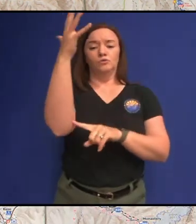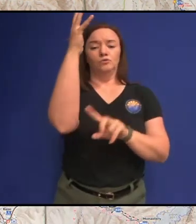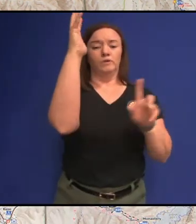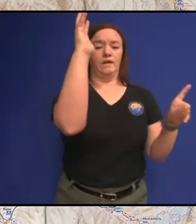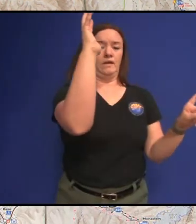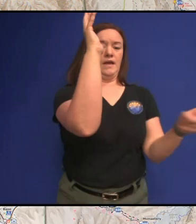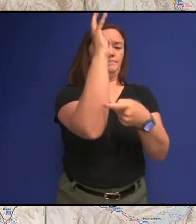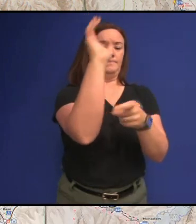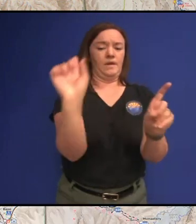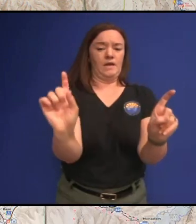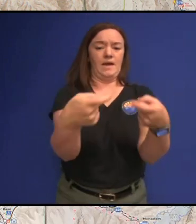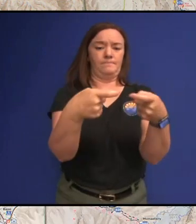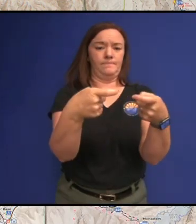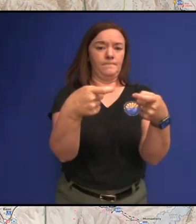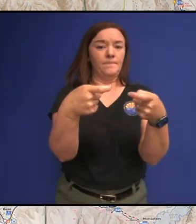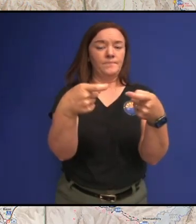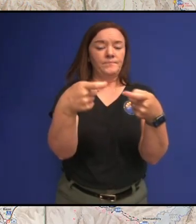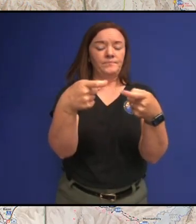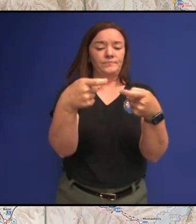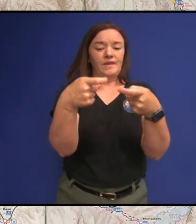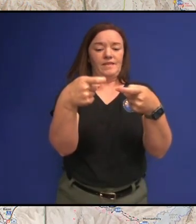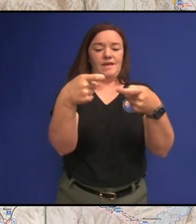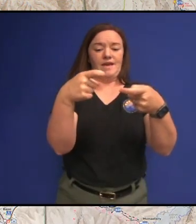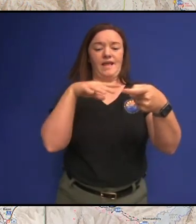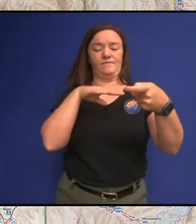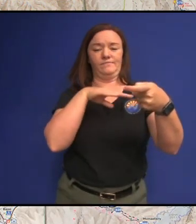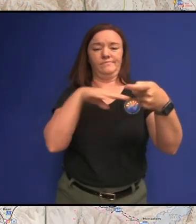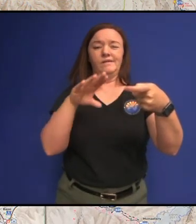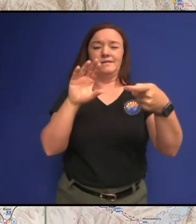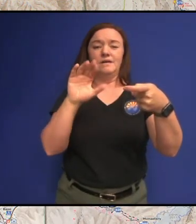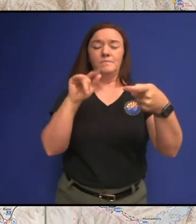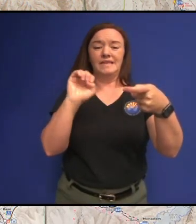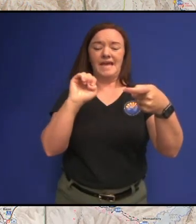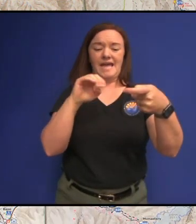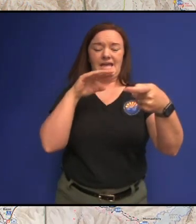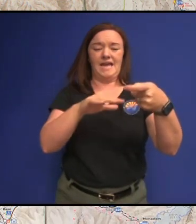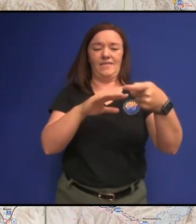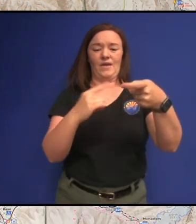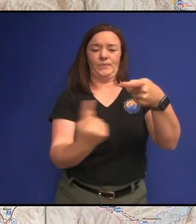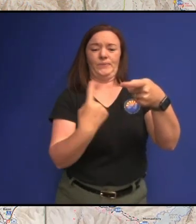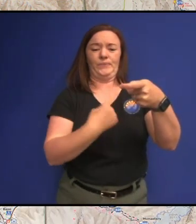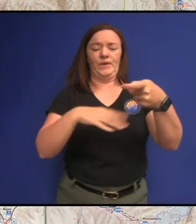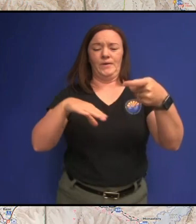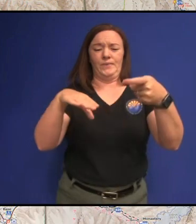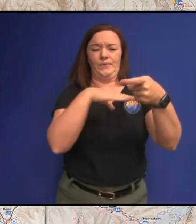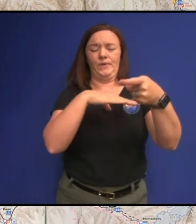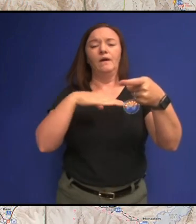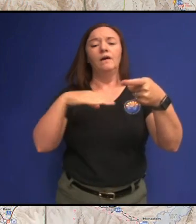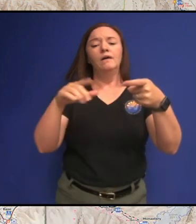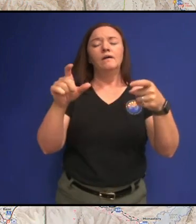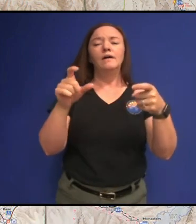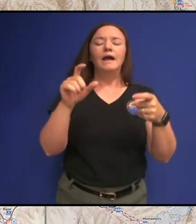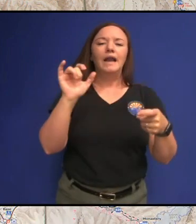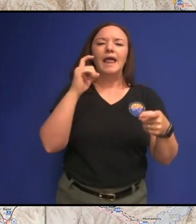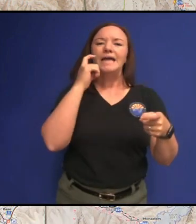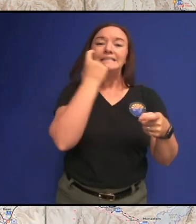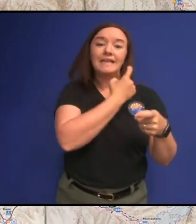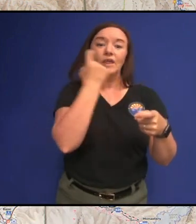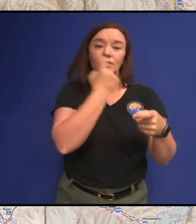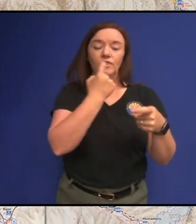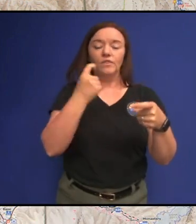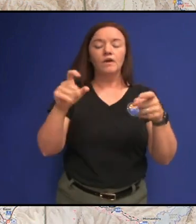with very, well, they're not very sharp because it spins so fast they don't have to be very sharp, but sharp teeth along the bottom of it. And